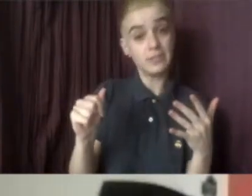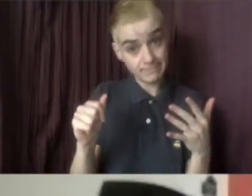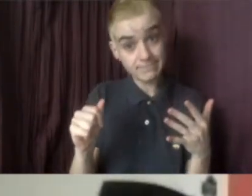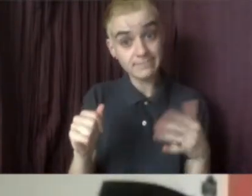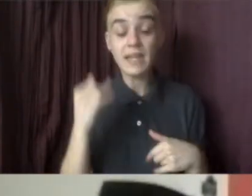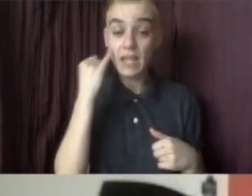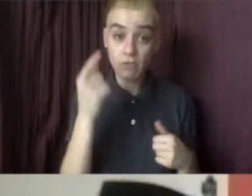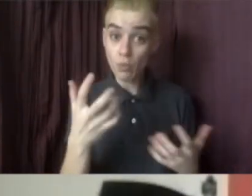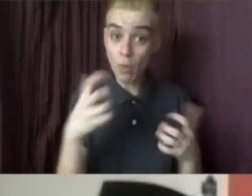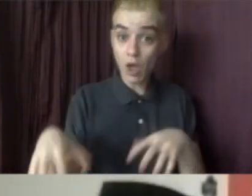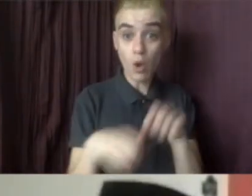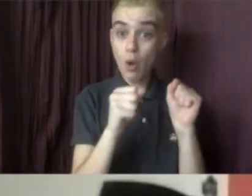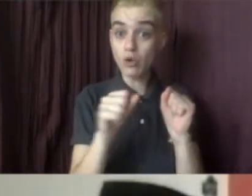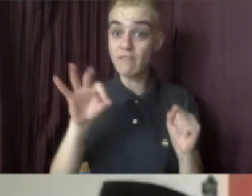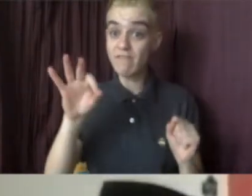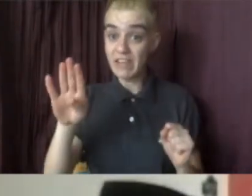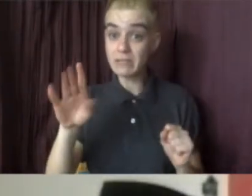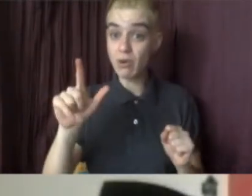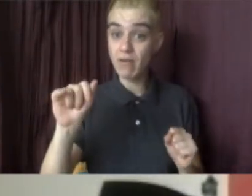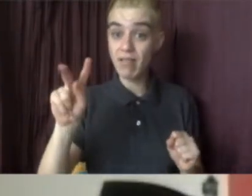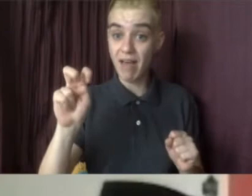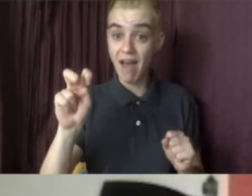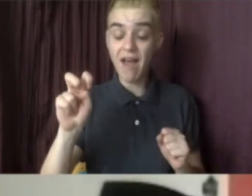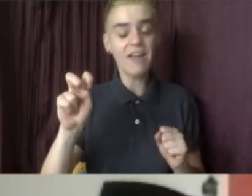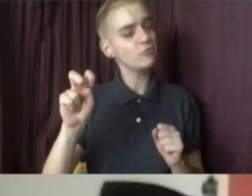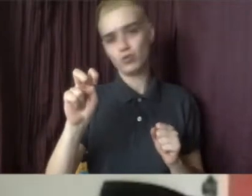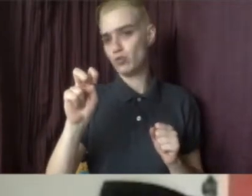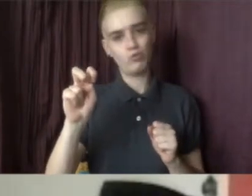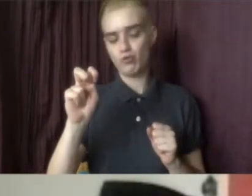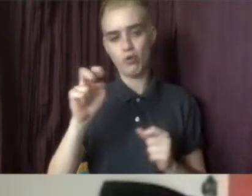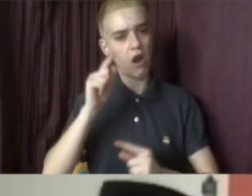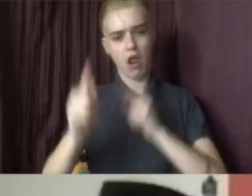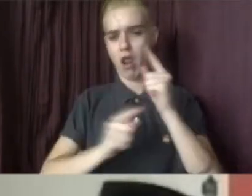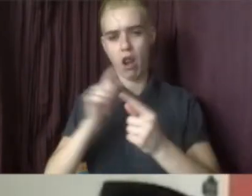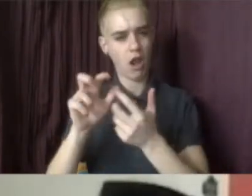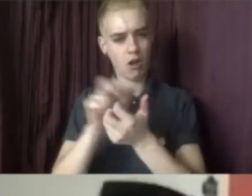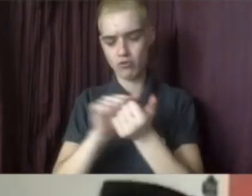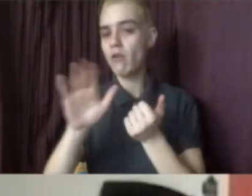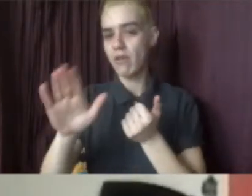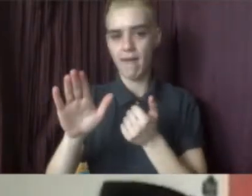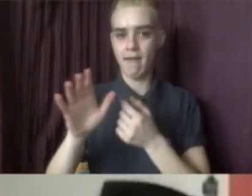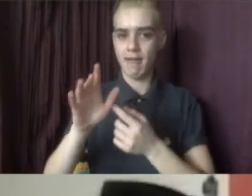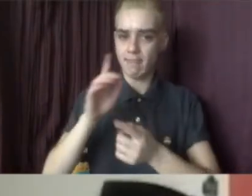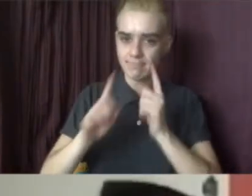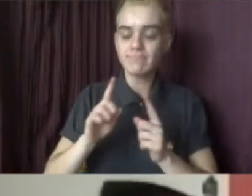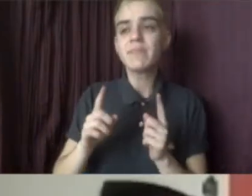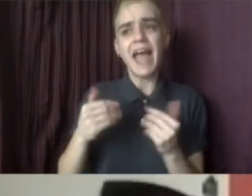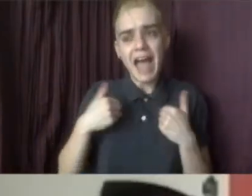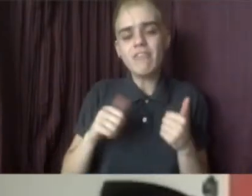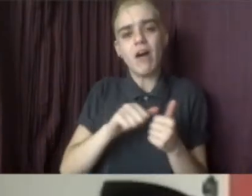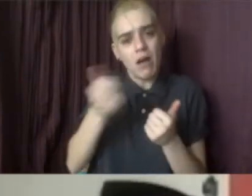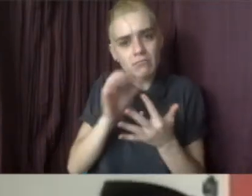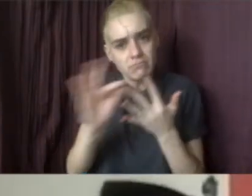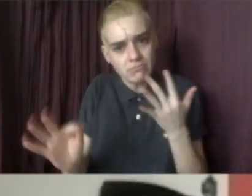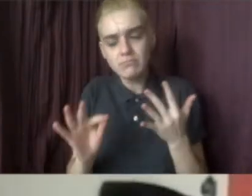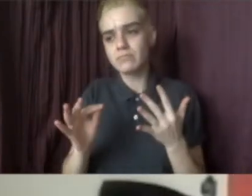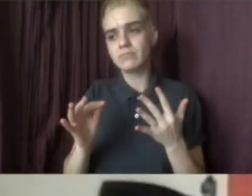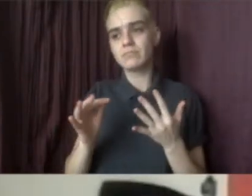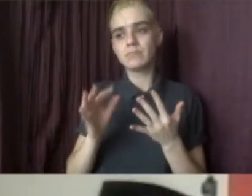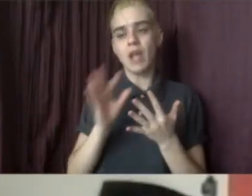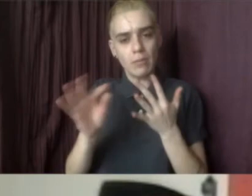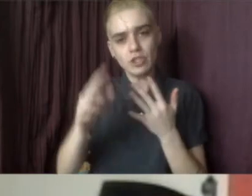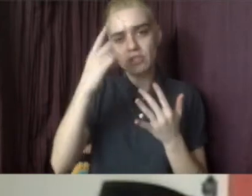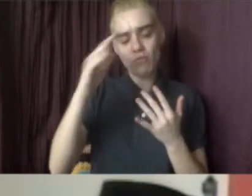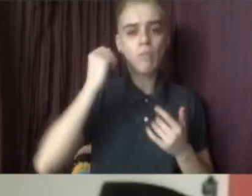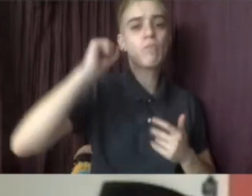different area. You could also tell people, just don't buy Coca-Cola products in your state, right? Or say,